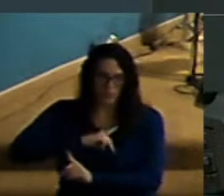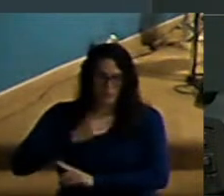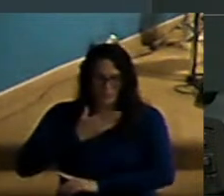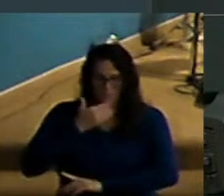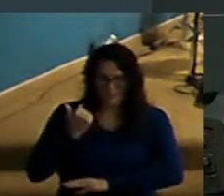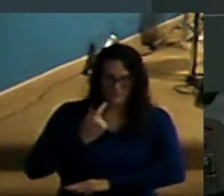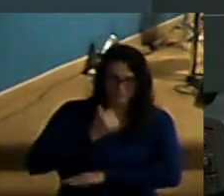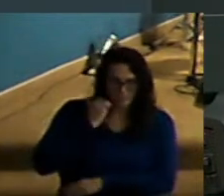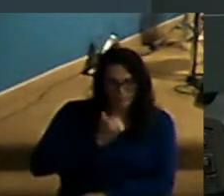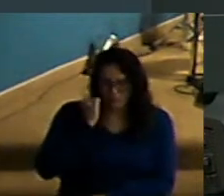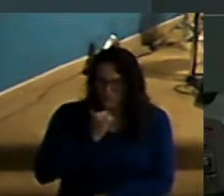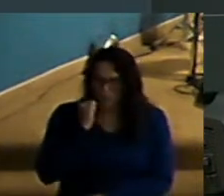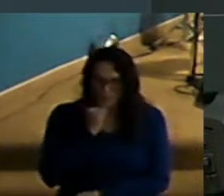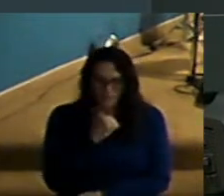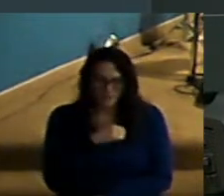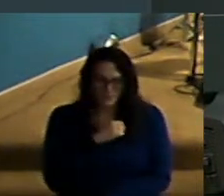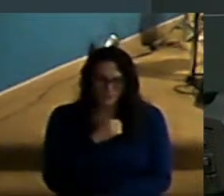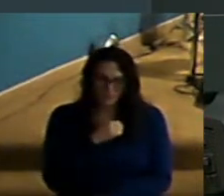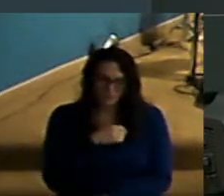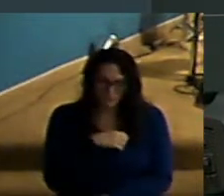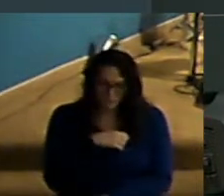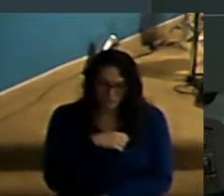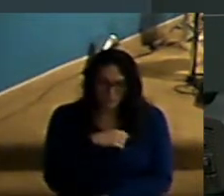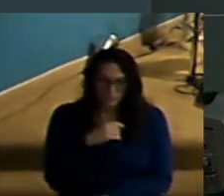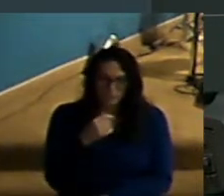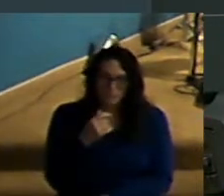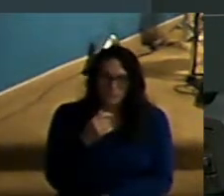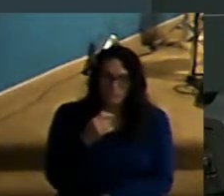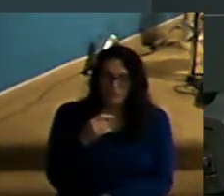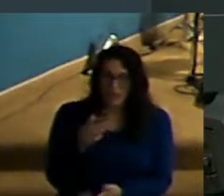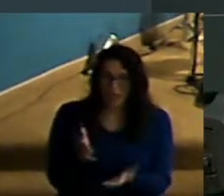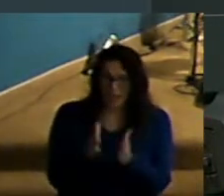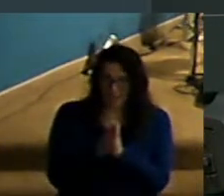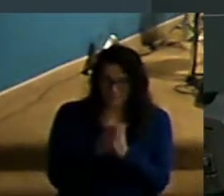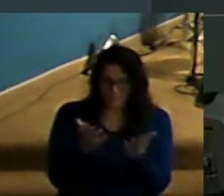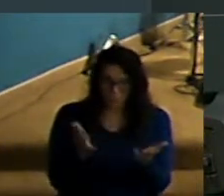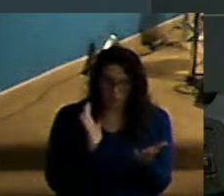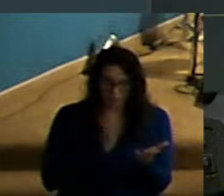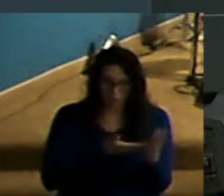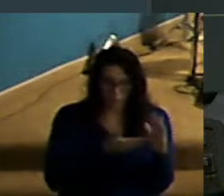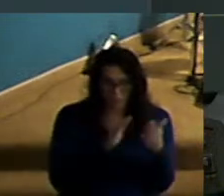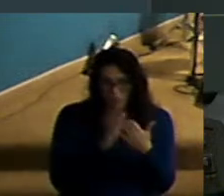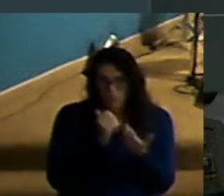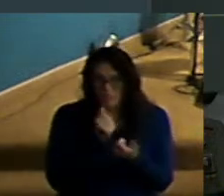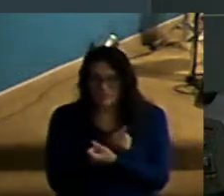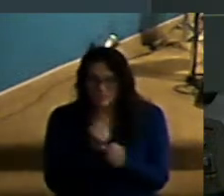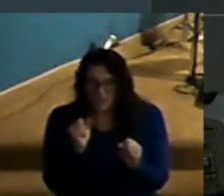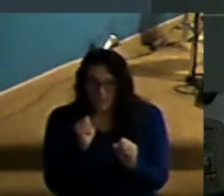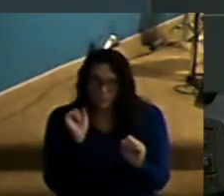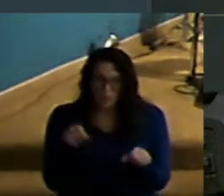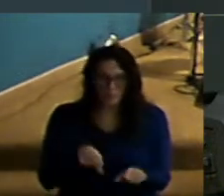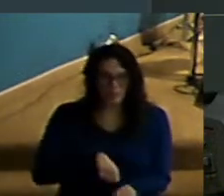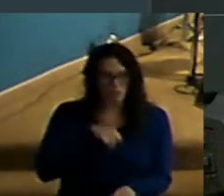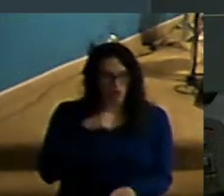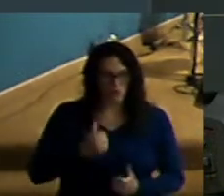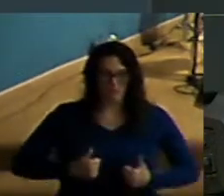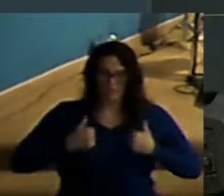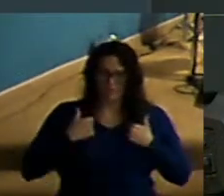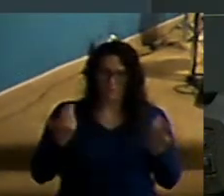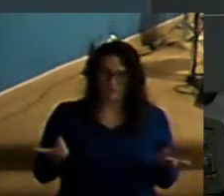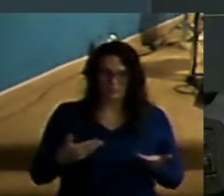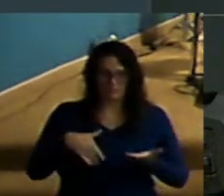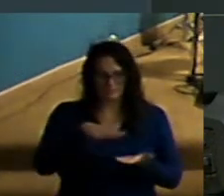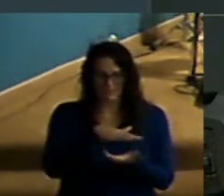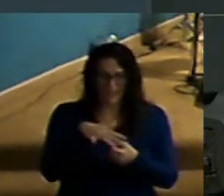and day out. She asks, I ask that our community be safe and proud to live in such an amazing part of Central